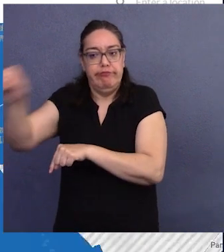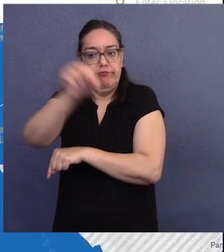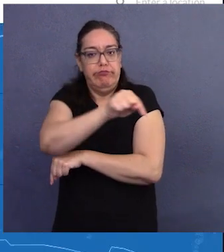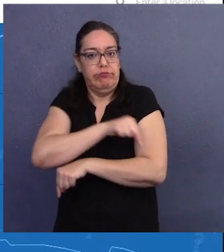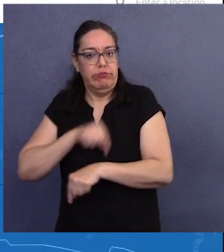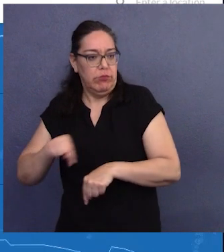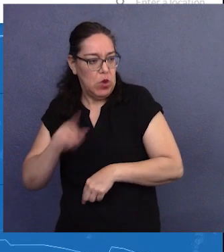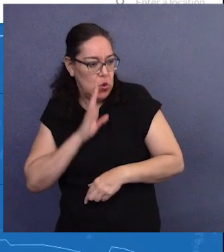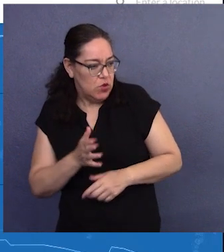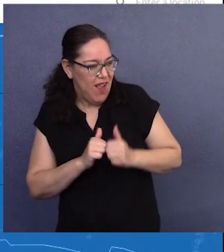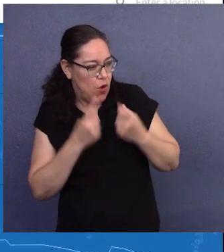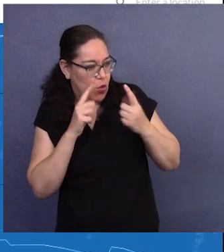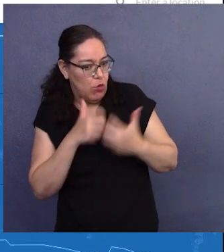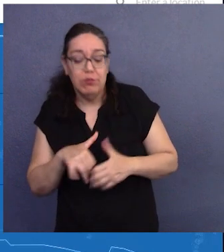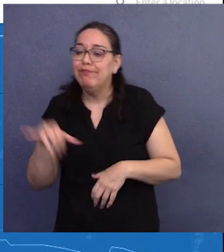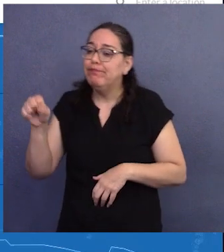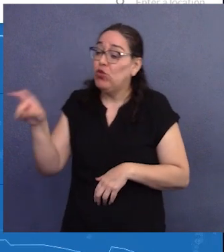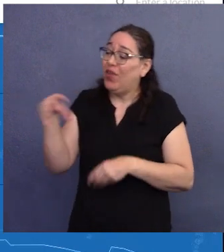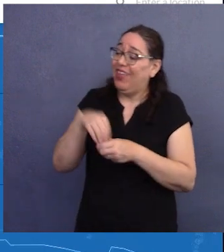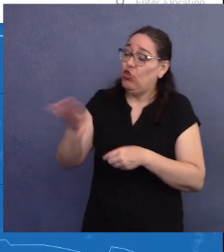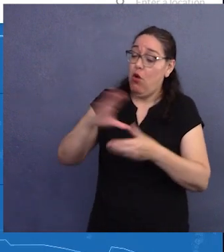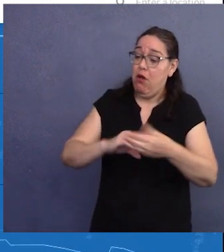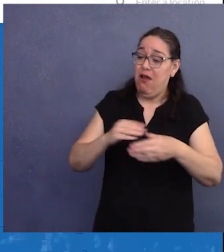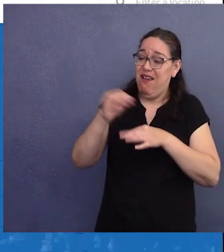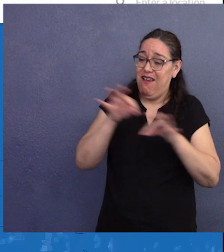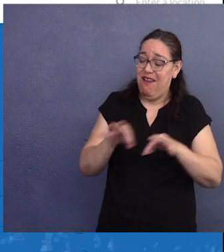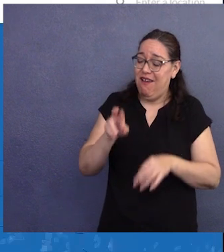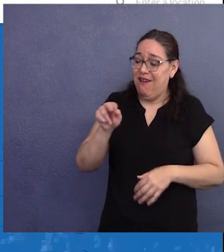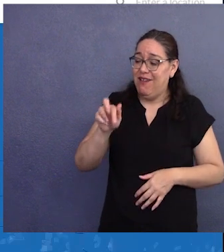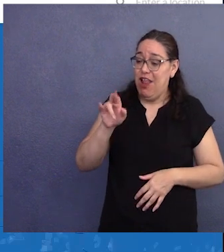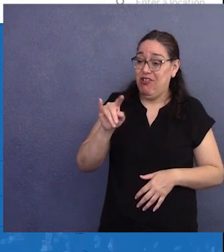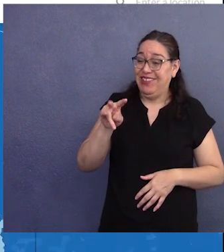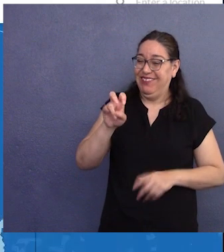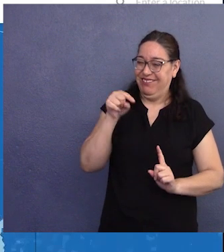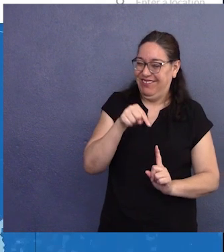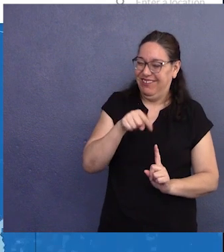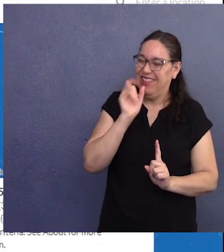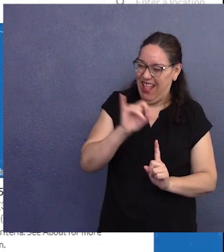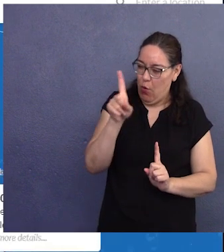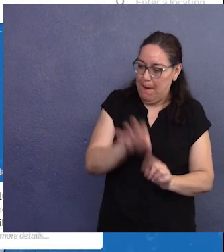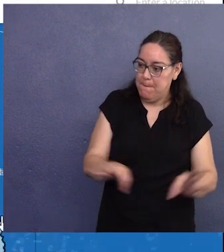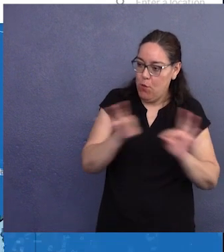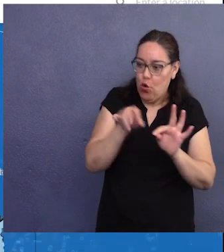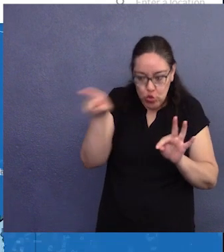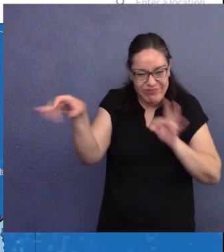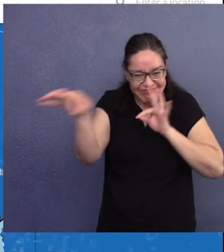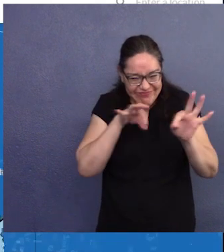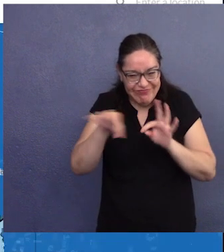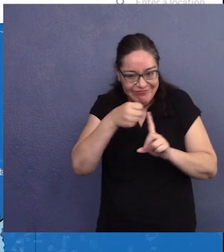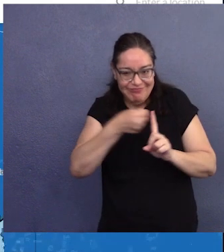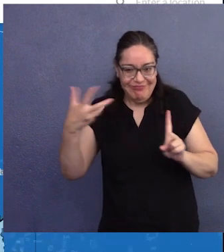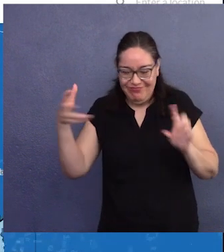so I think that in your narrative, it will be very important for you to describe that,